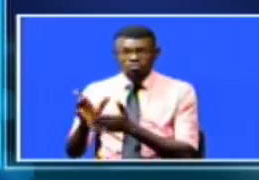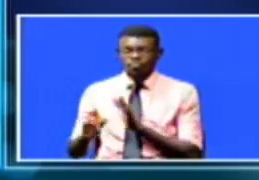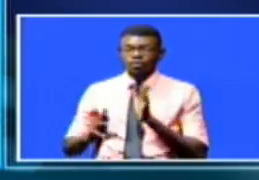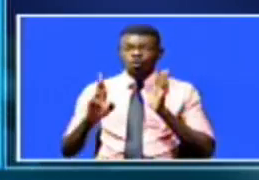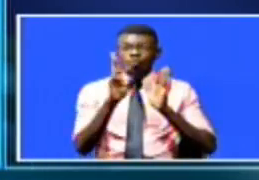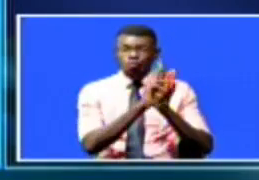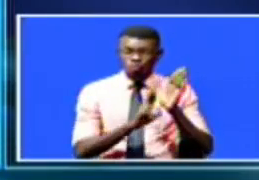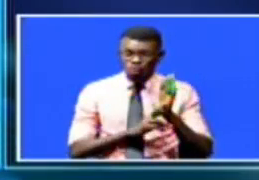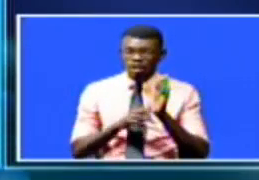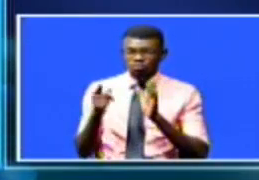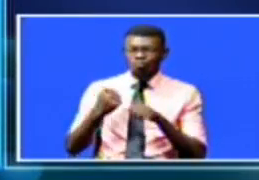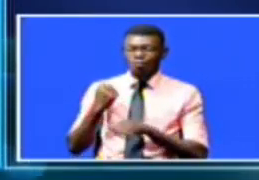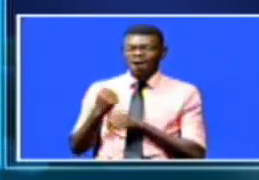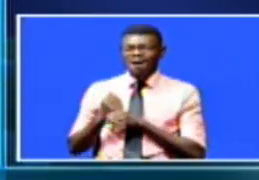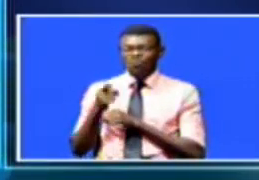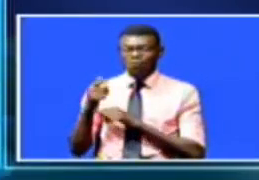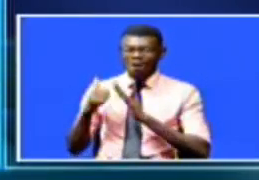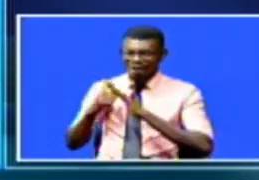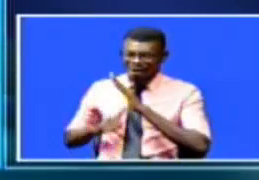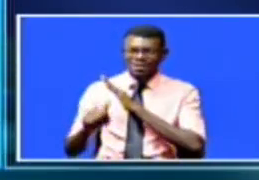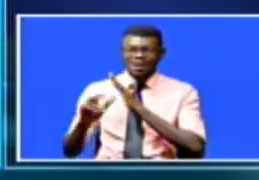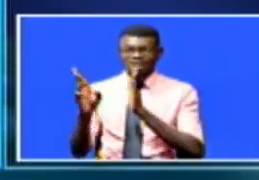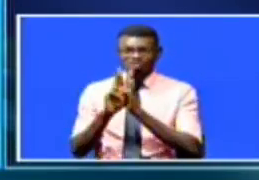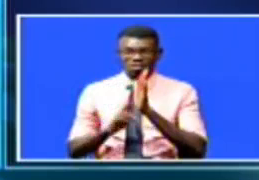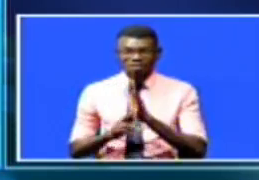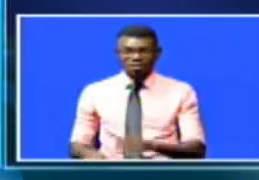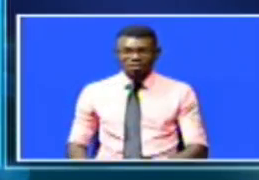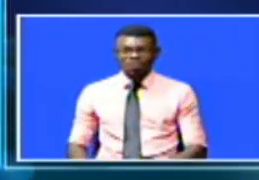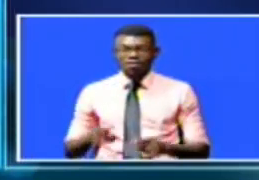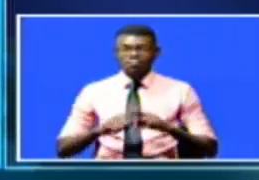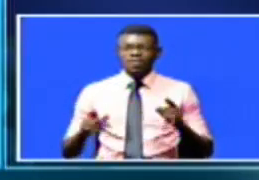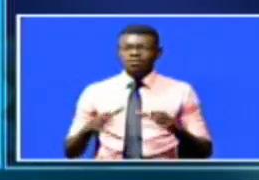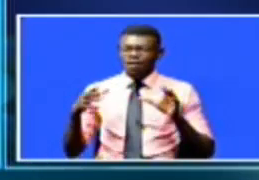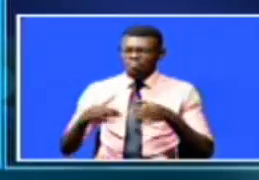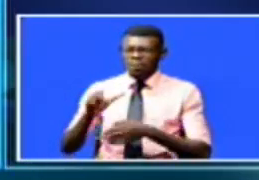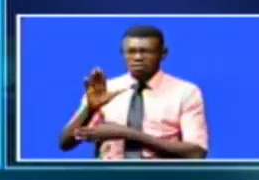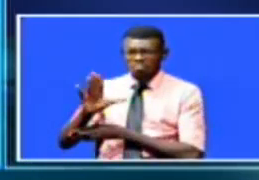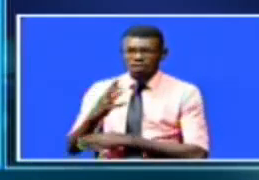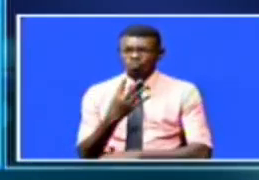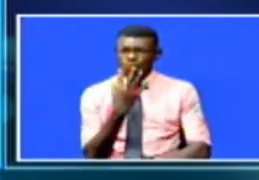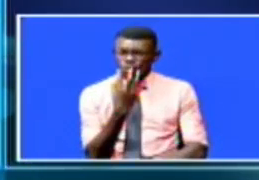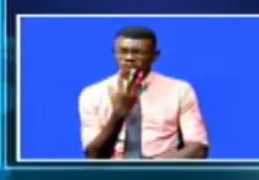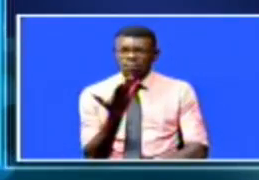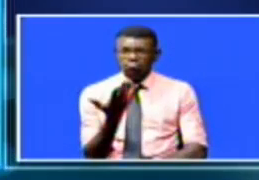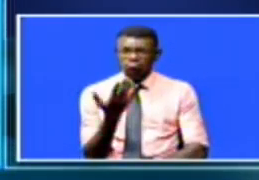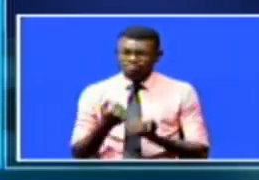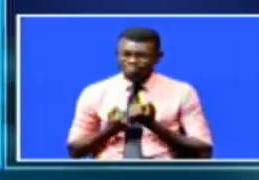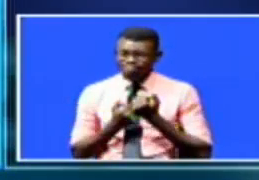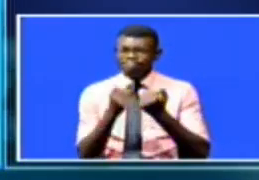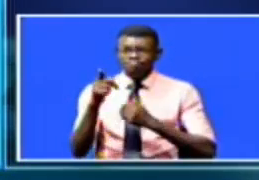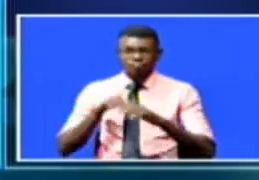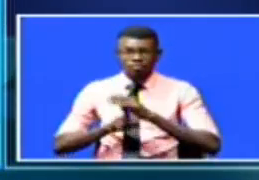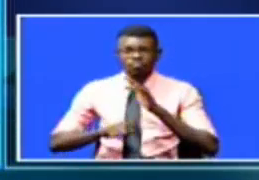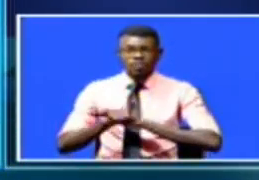are working under currently, your party, which, you know, sponsored you to Parliament, has written for